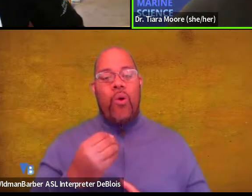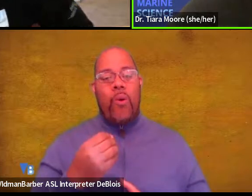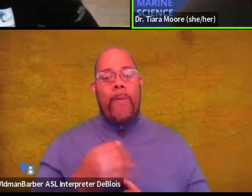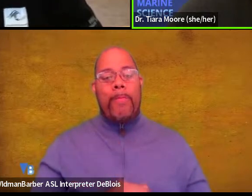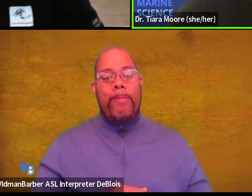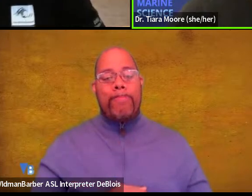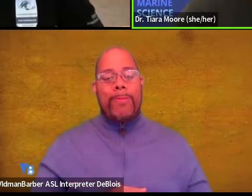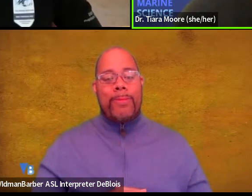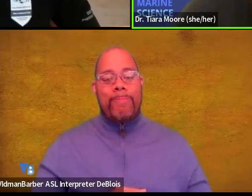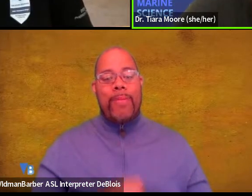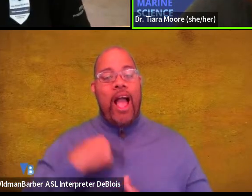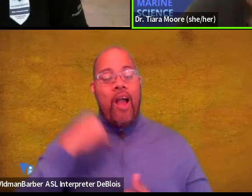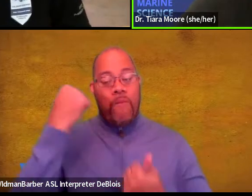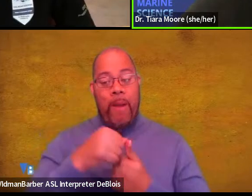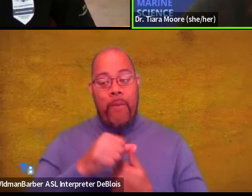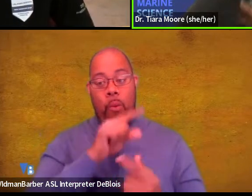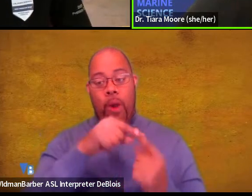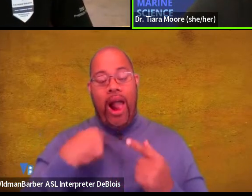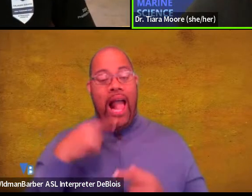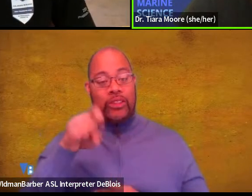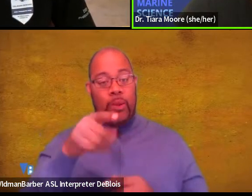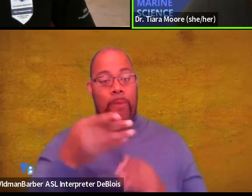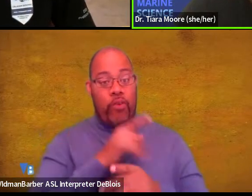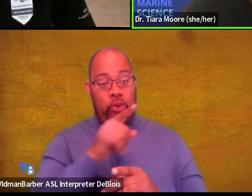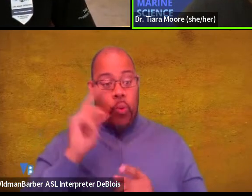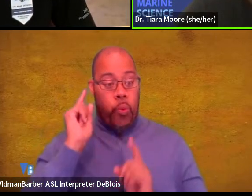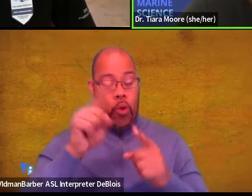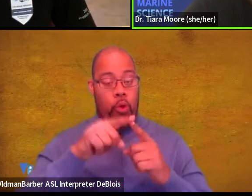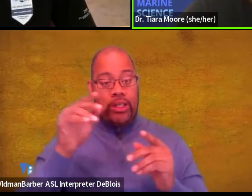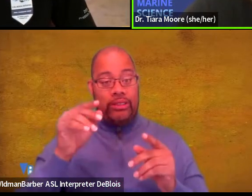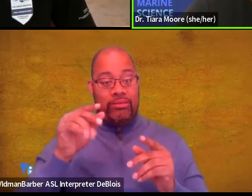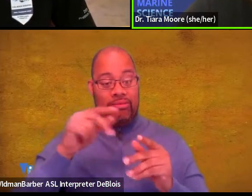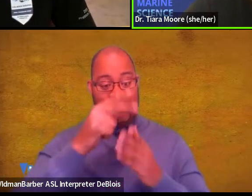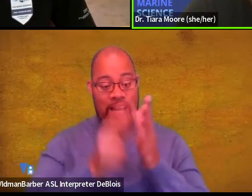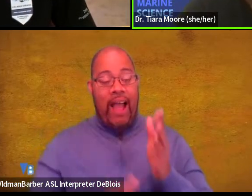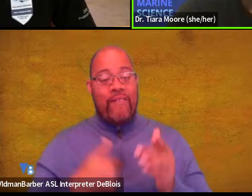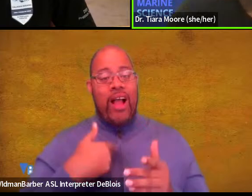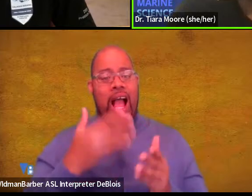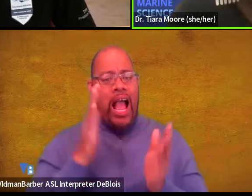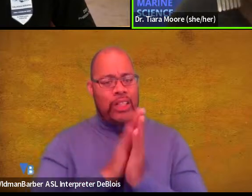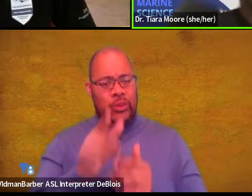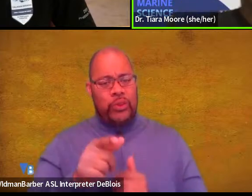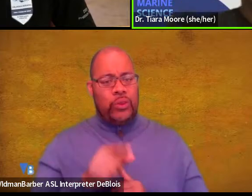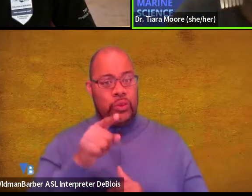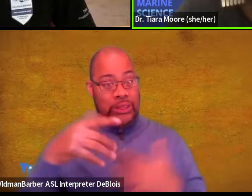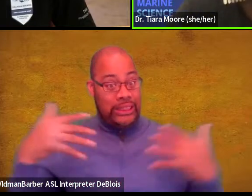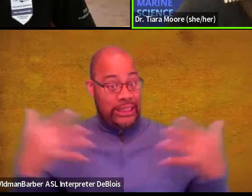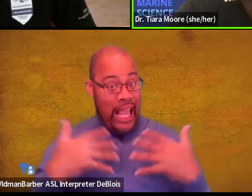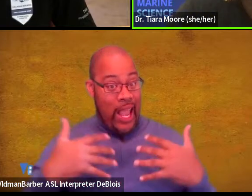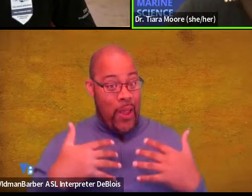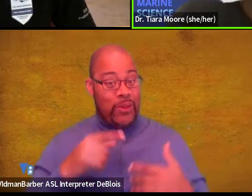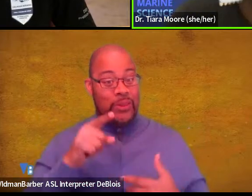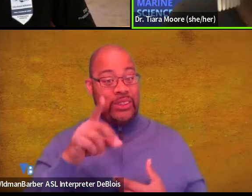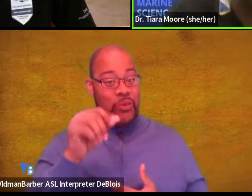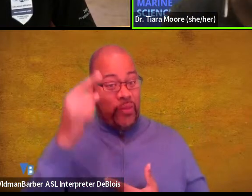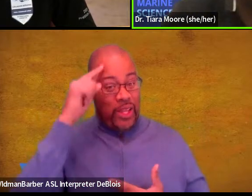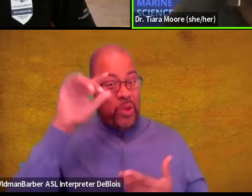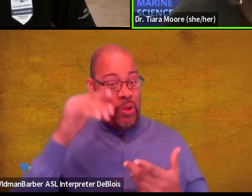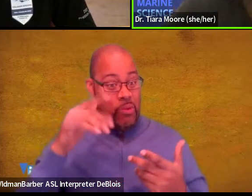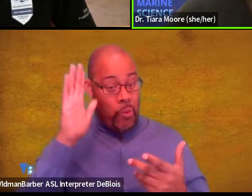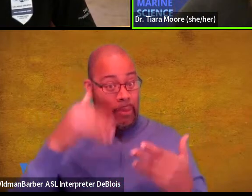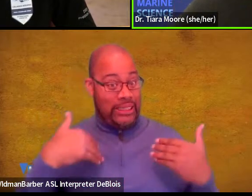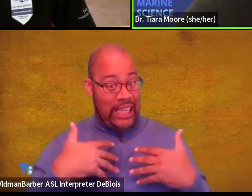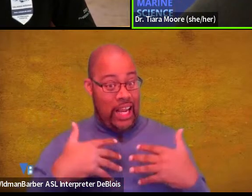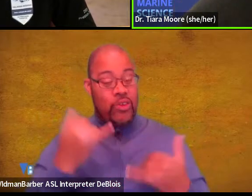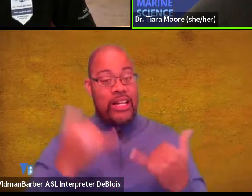yeah. I remember when I asked you before you went on your dive, I think I asked you, were you scared? Did you think you were going to be